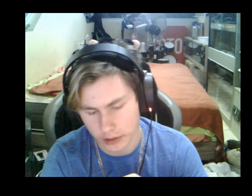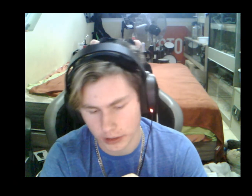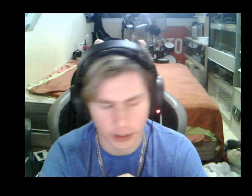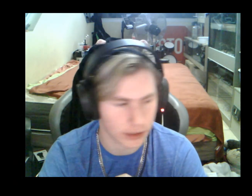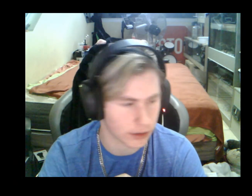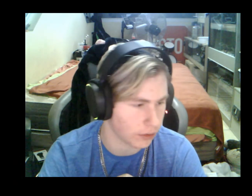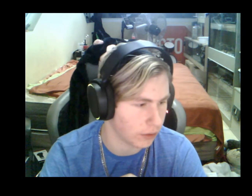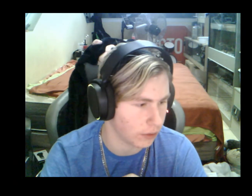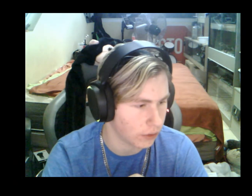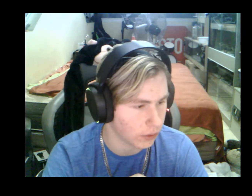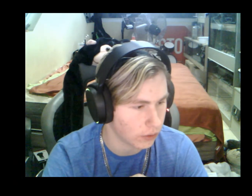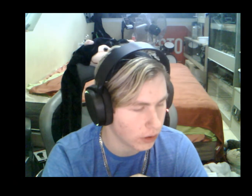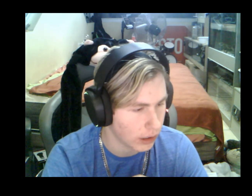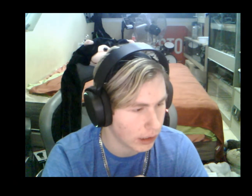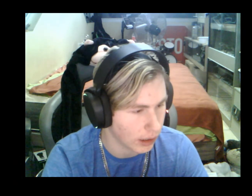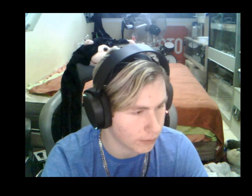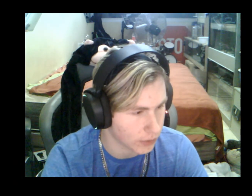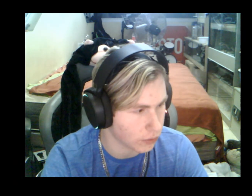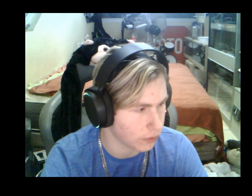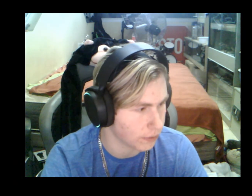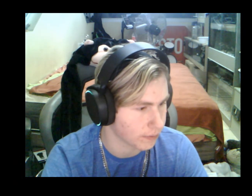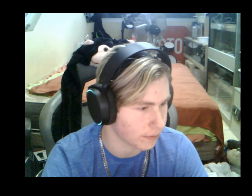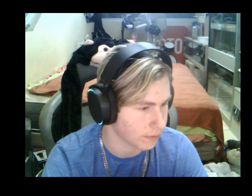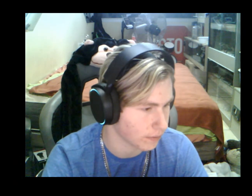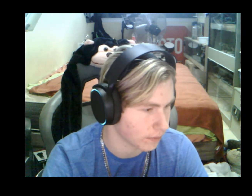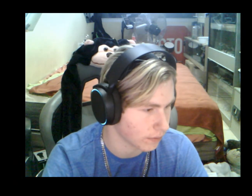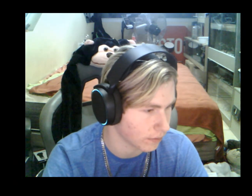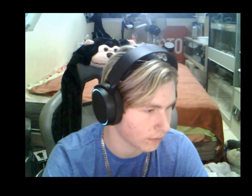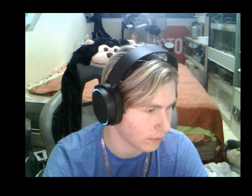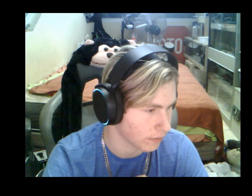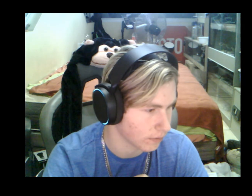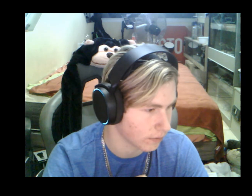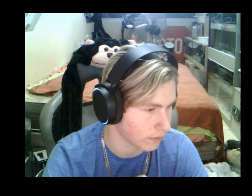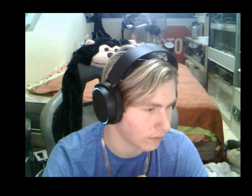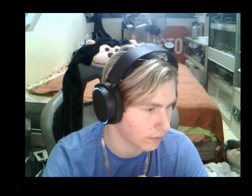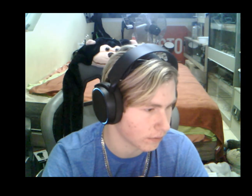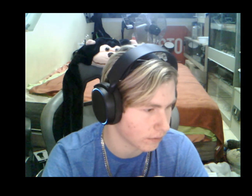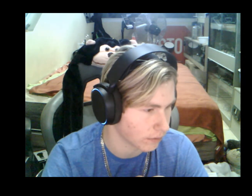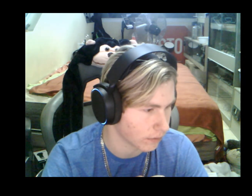alcohol, cigarettes, or school.